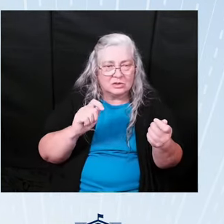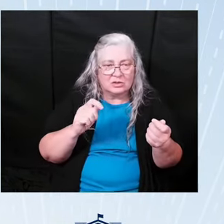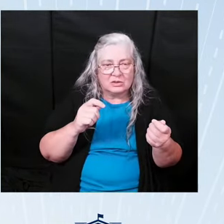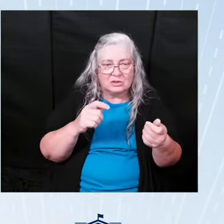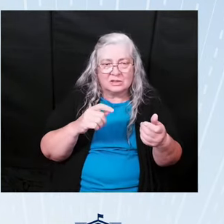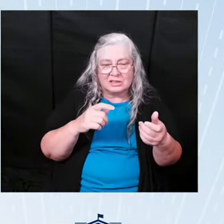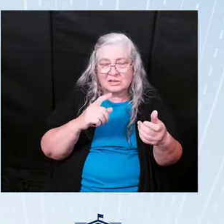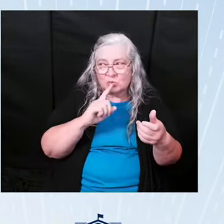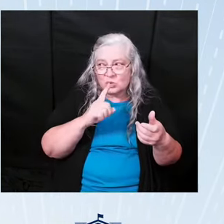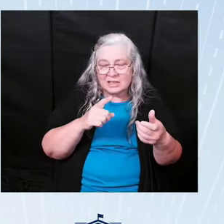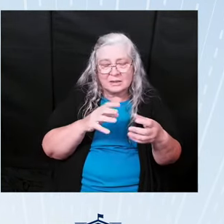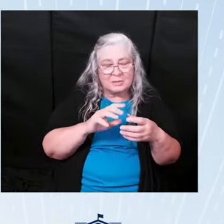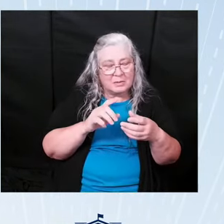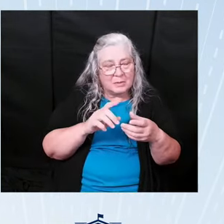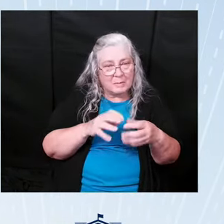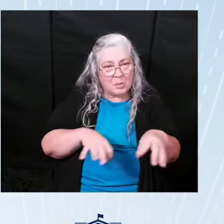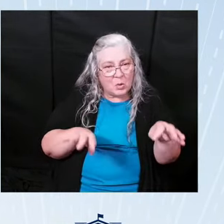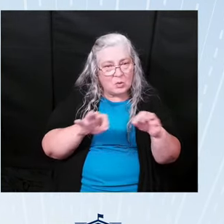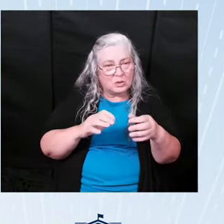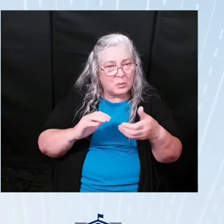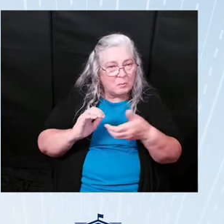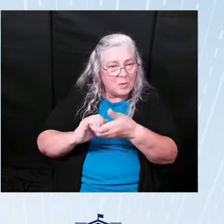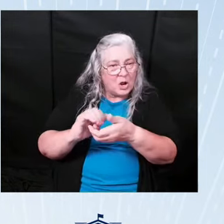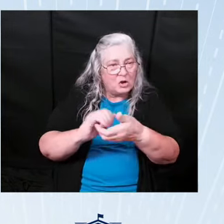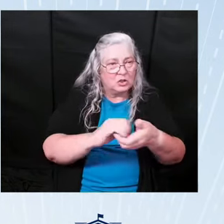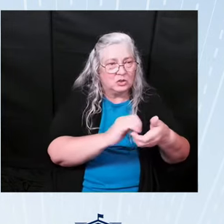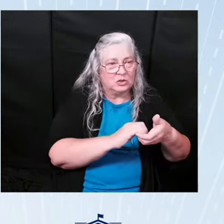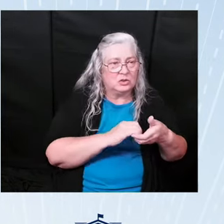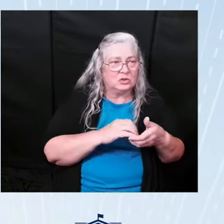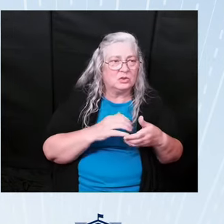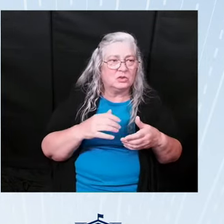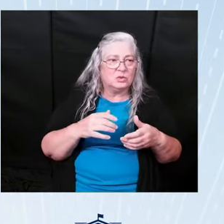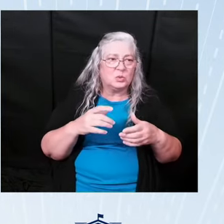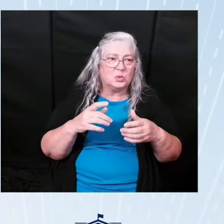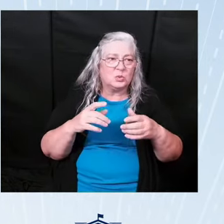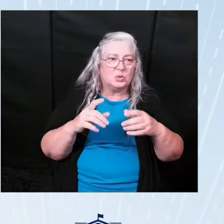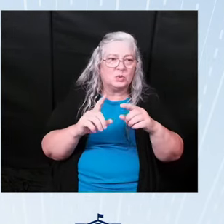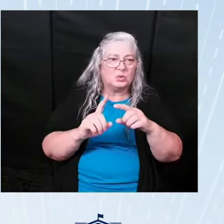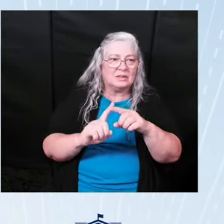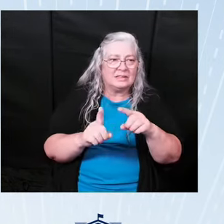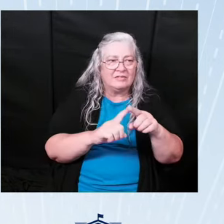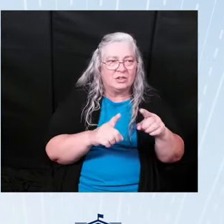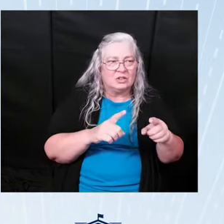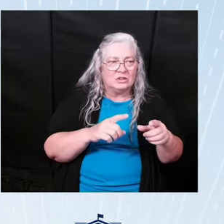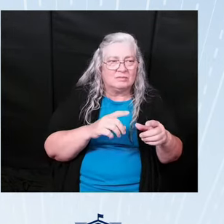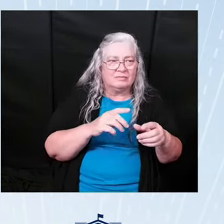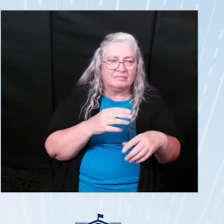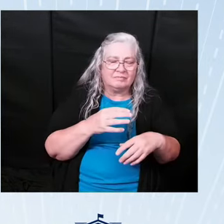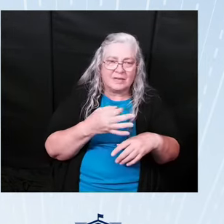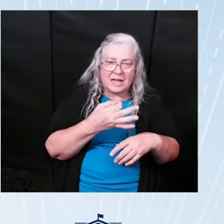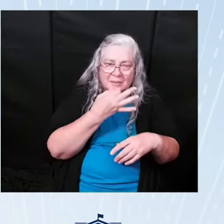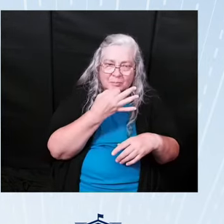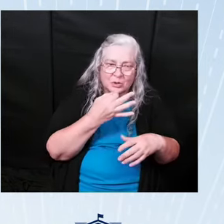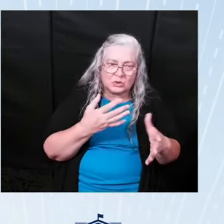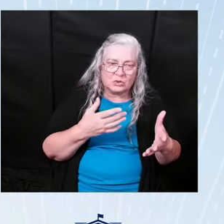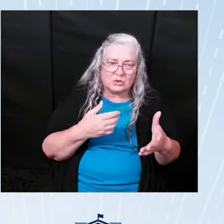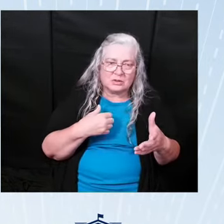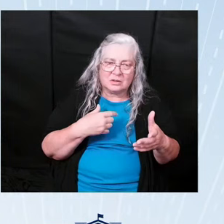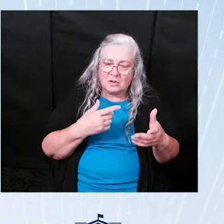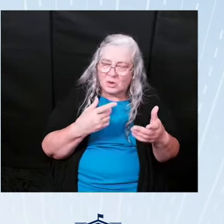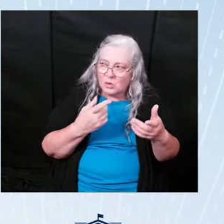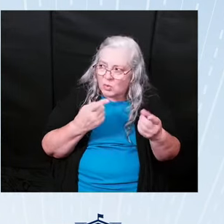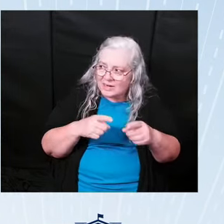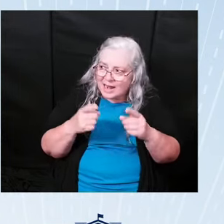context experts, the people who know the nuances of what's happening on the ground, who are closest to the